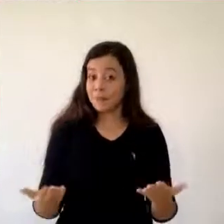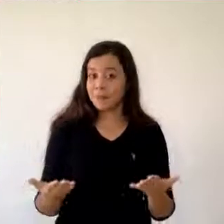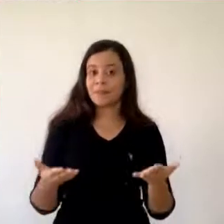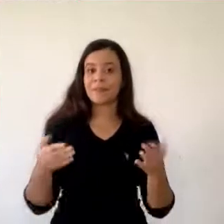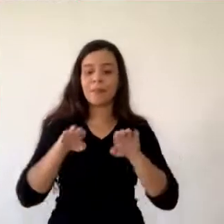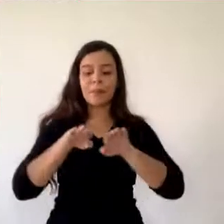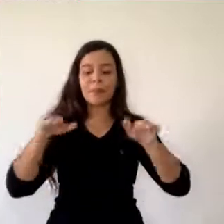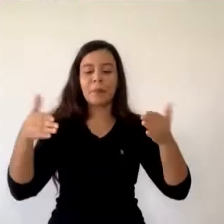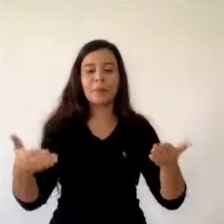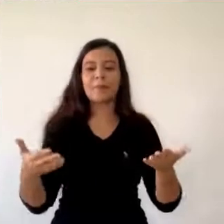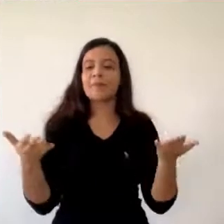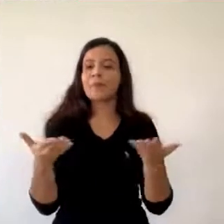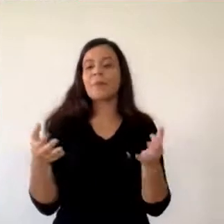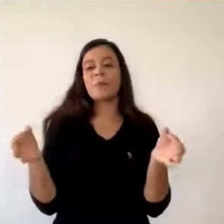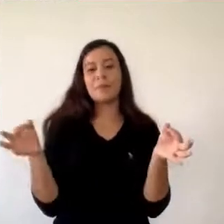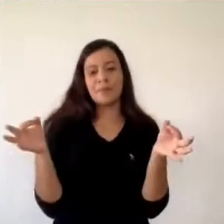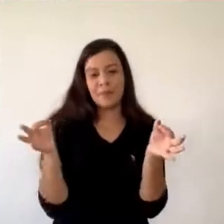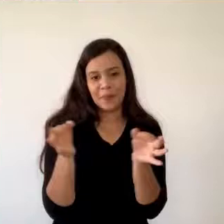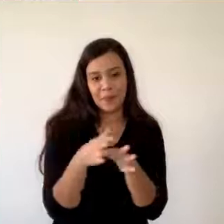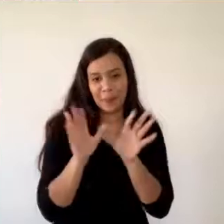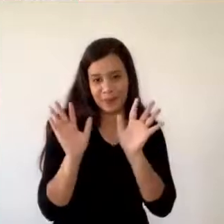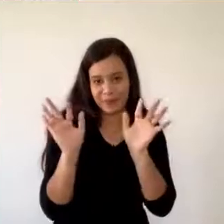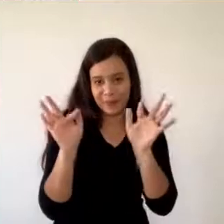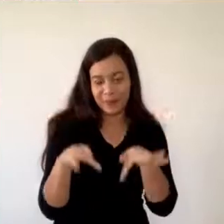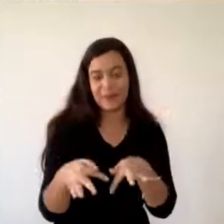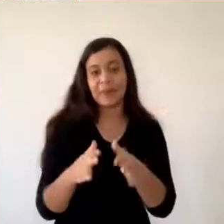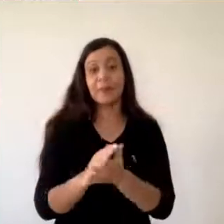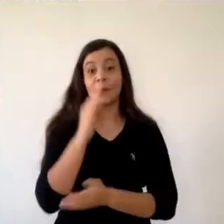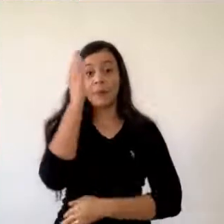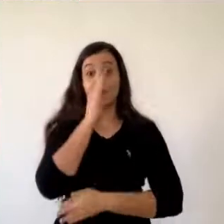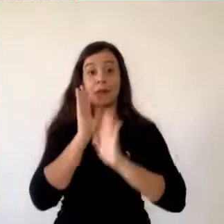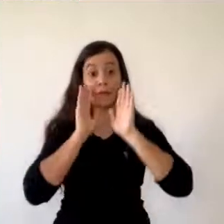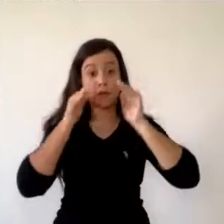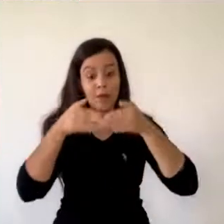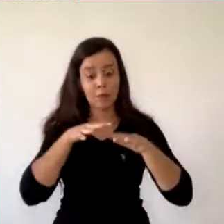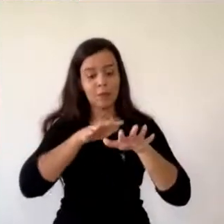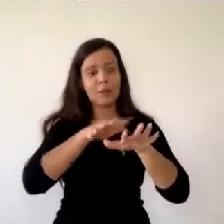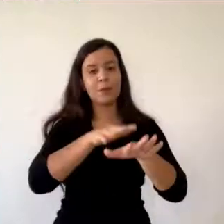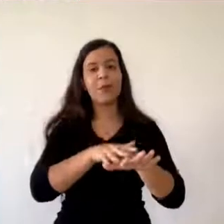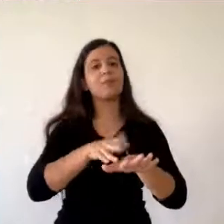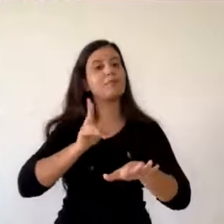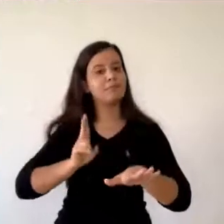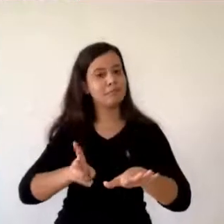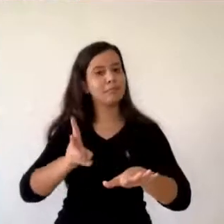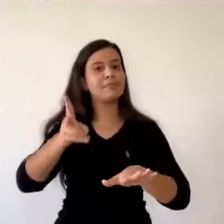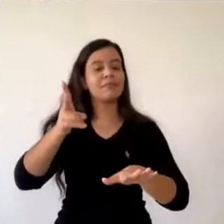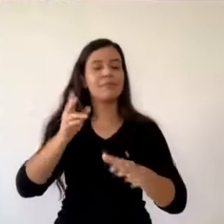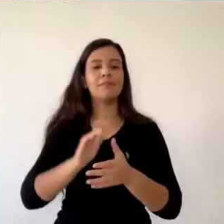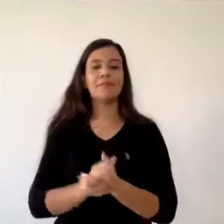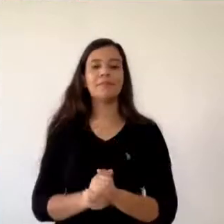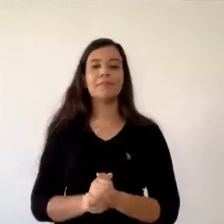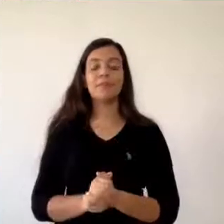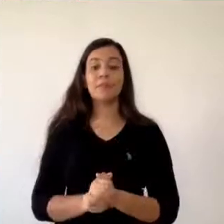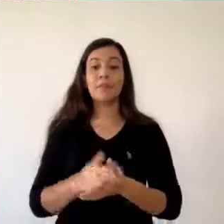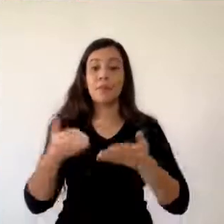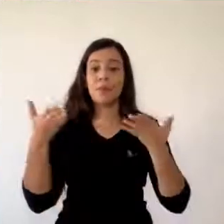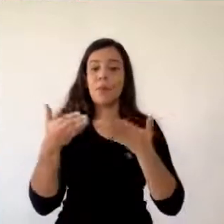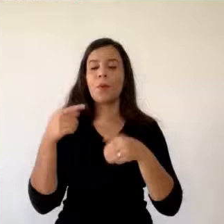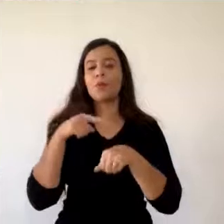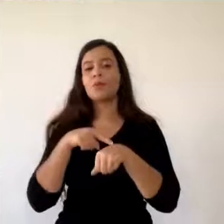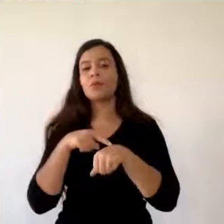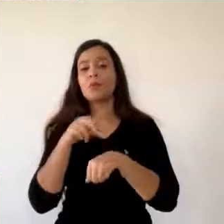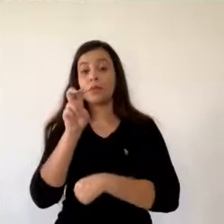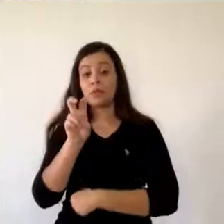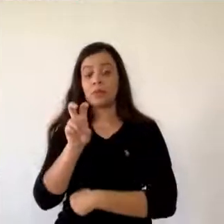Well, our panel is coming to a close, but the Brazil-UK Forum continues. Today, we